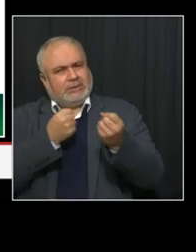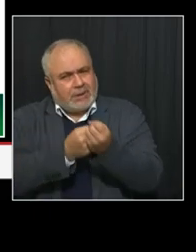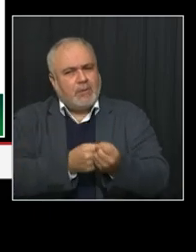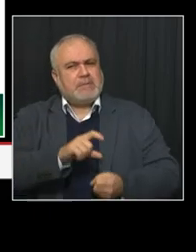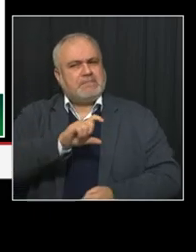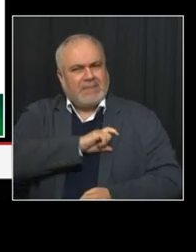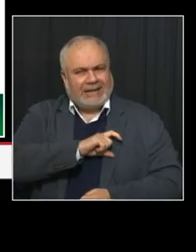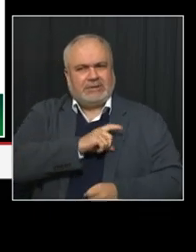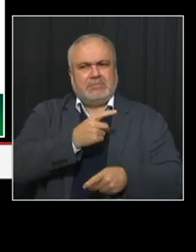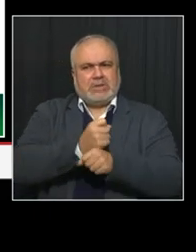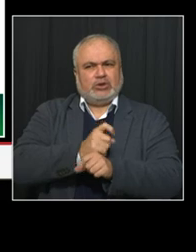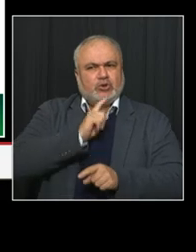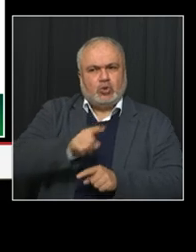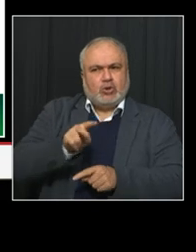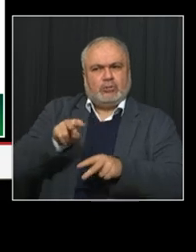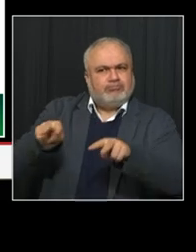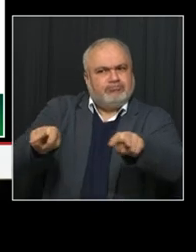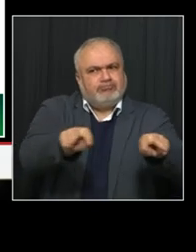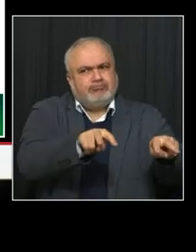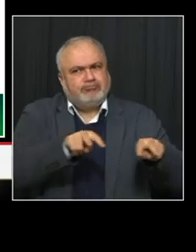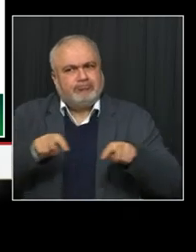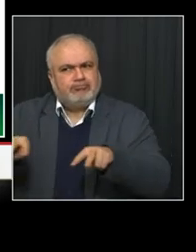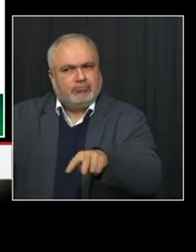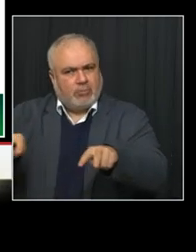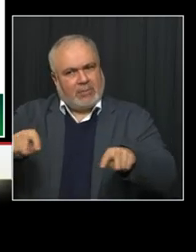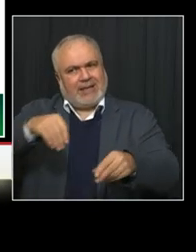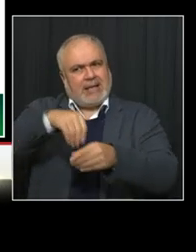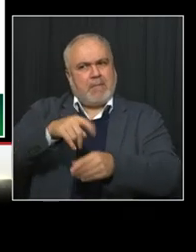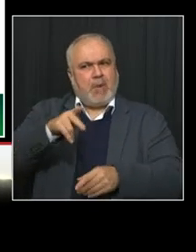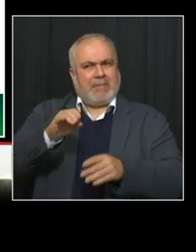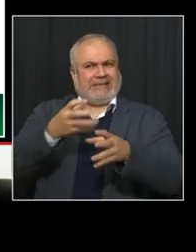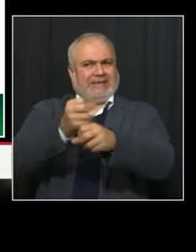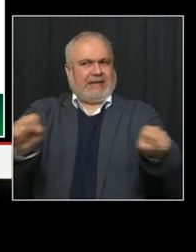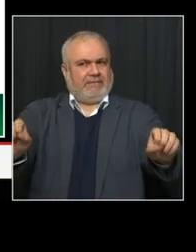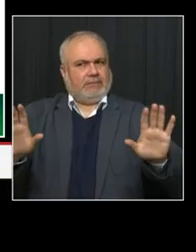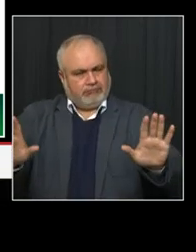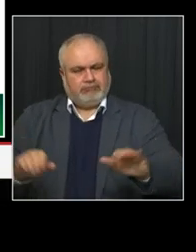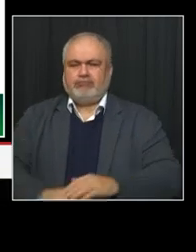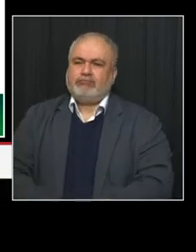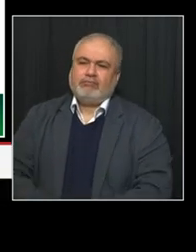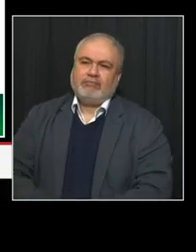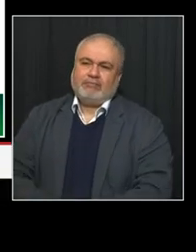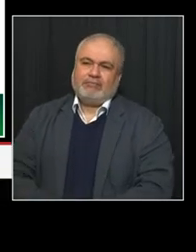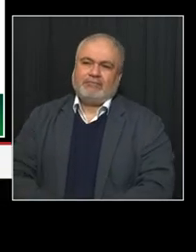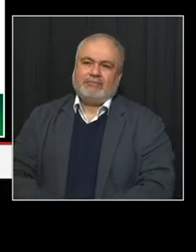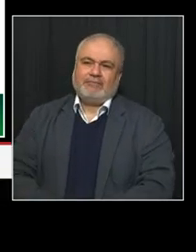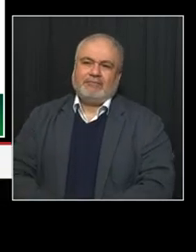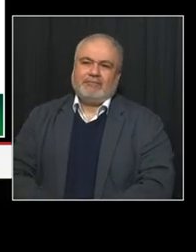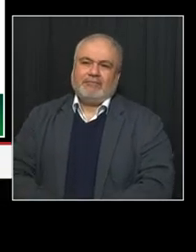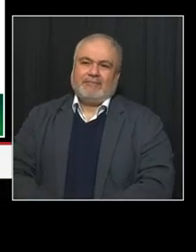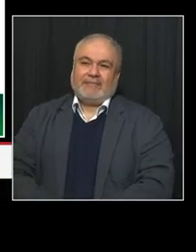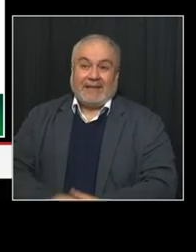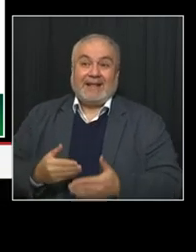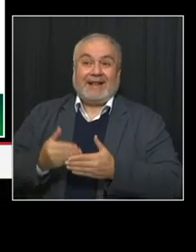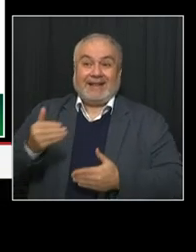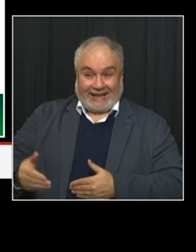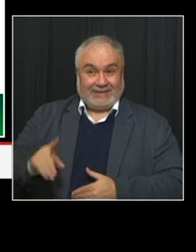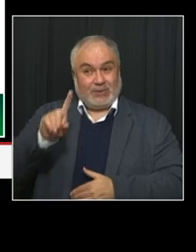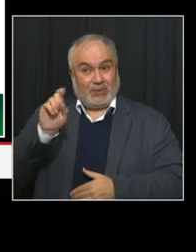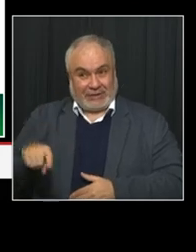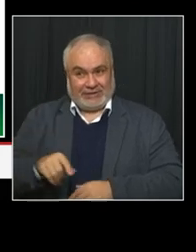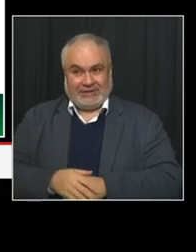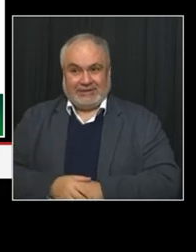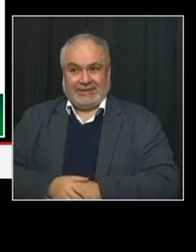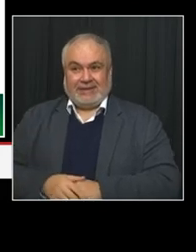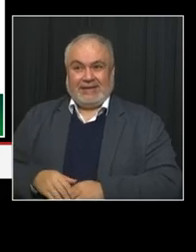we've made with public safety going. Thanks, Steve. Great. Thank you very much. Our next question, we're going to go to Stanley in Ward 1.